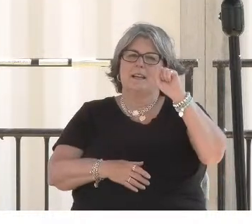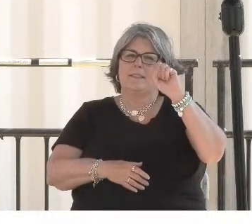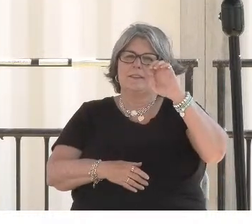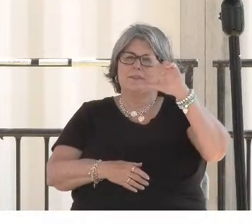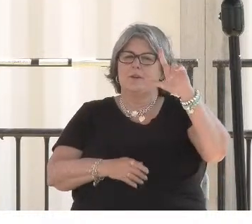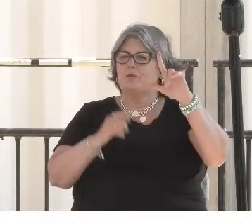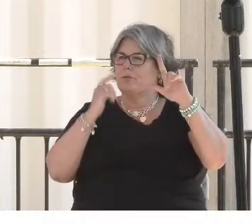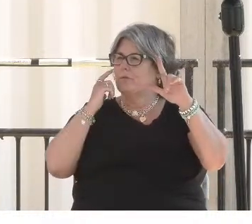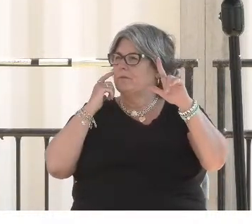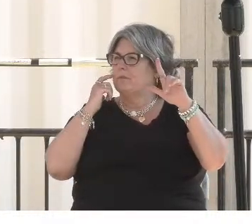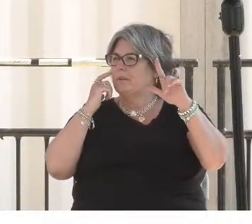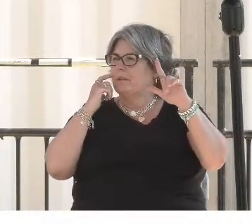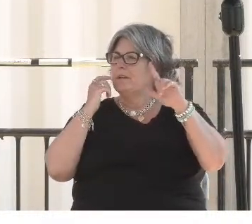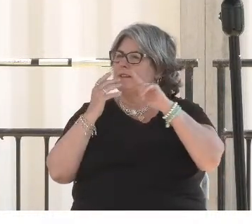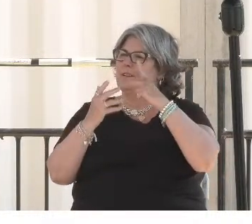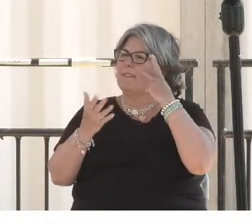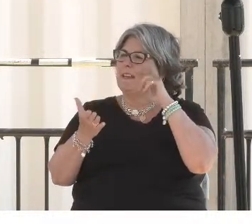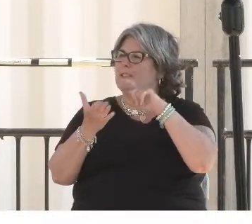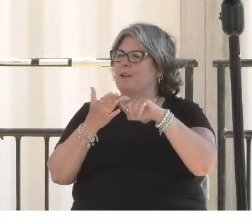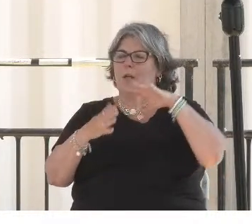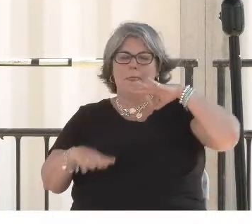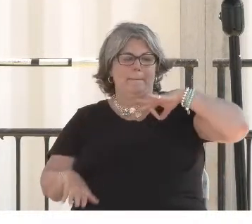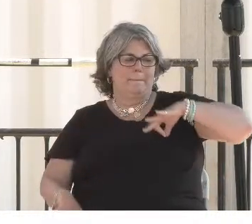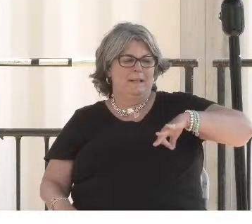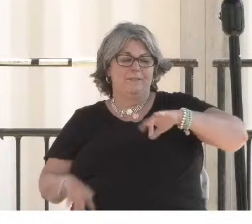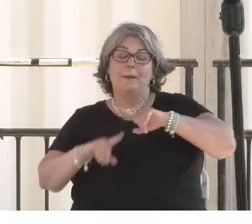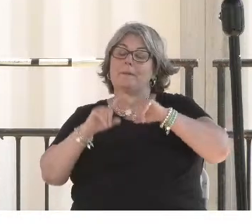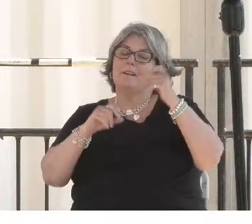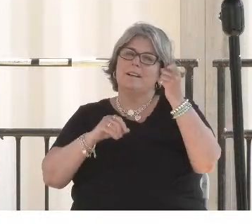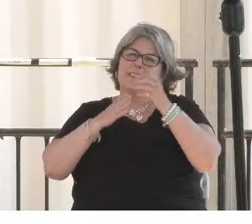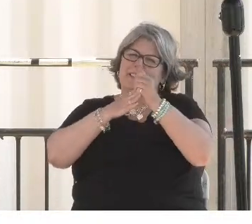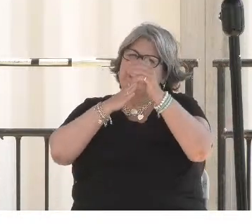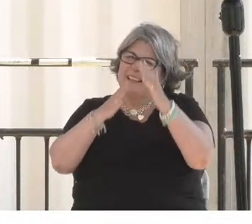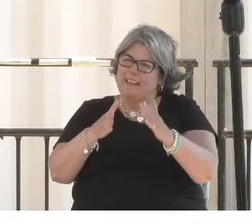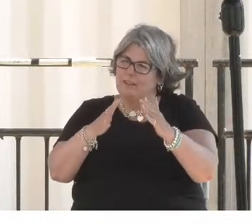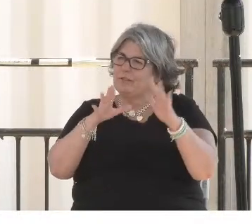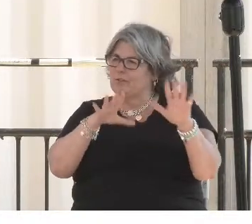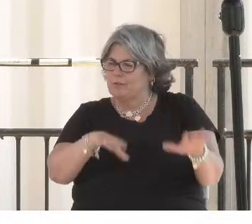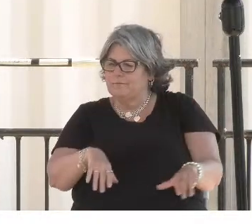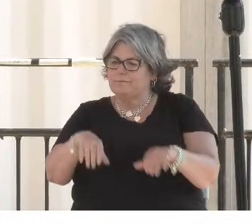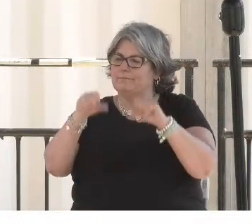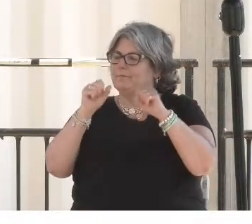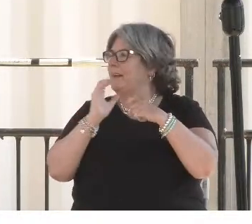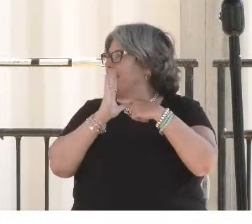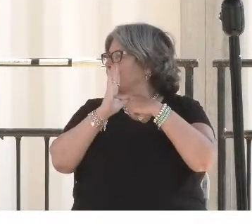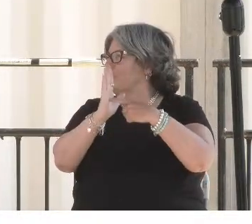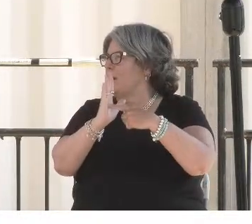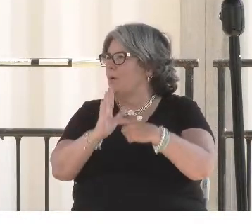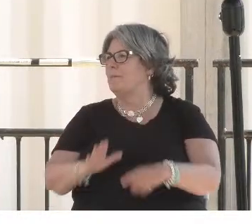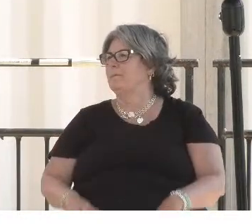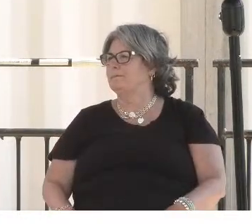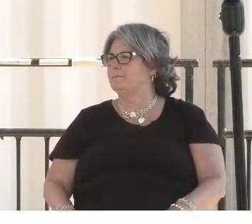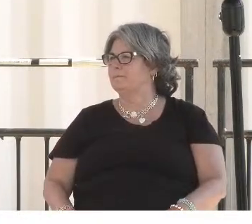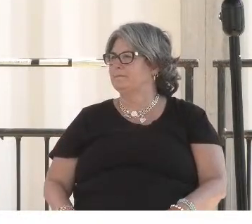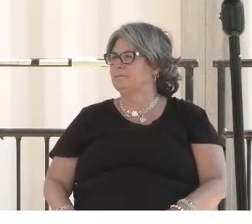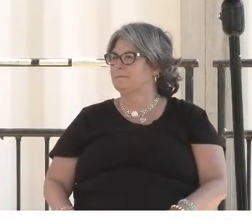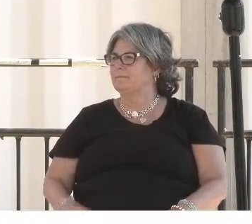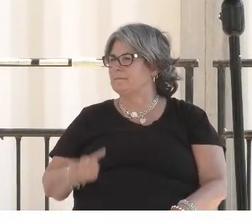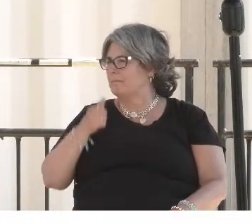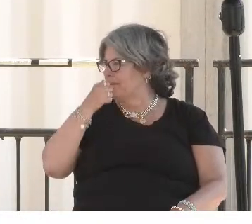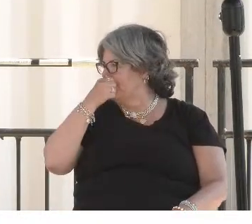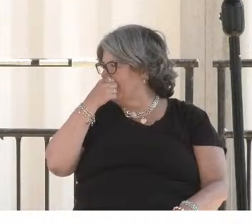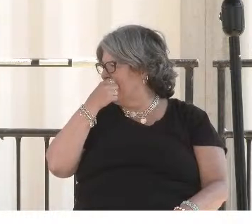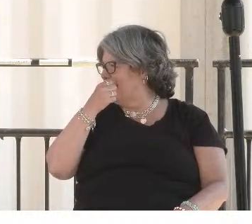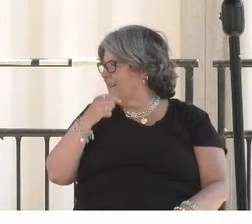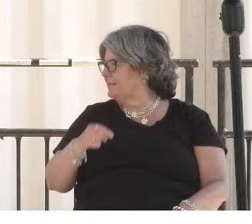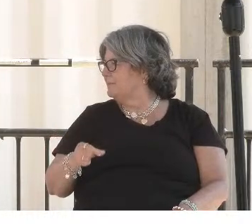piece. So they saw the real benefit, but it took the leaders to really step up and then show and pave the way. And maybe let Steve just mention on